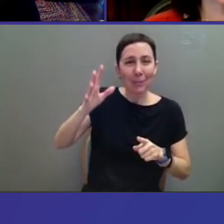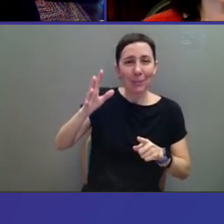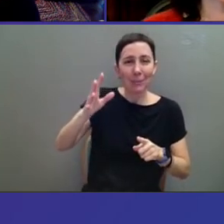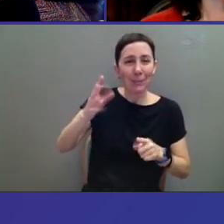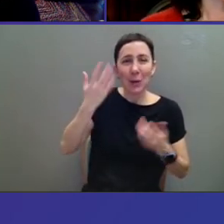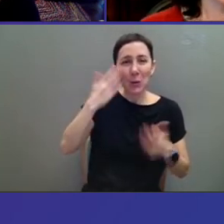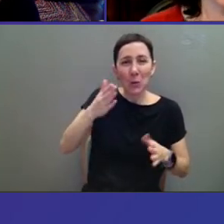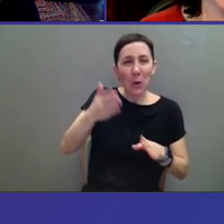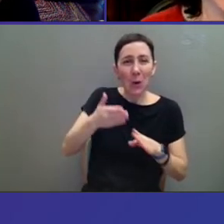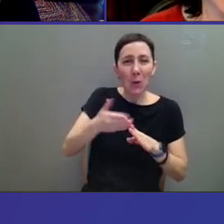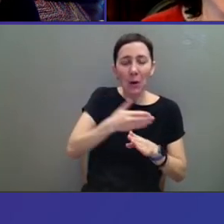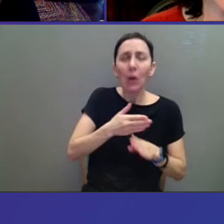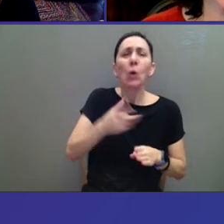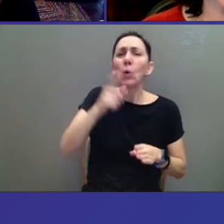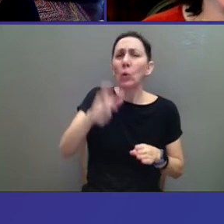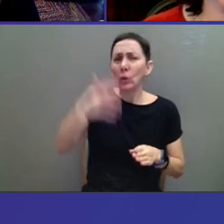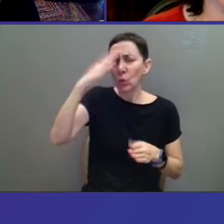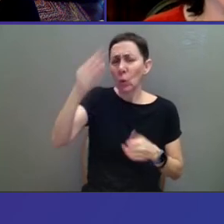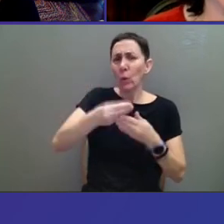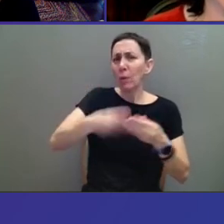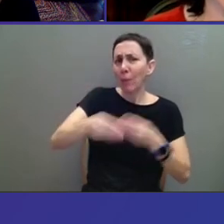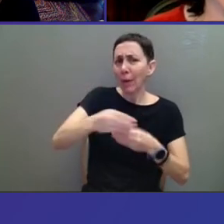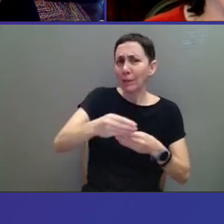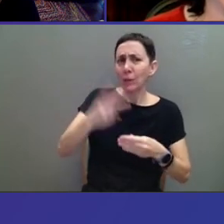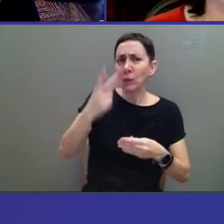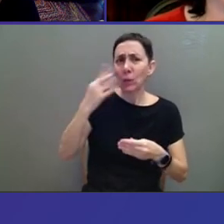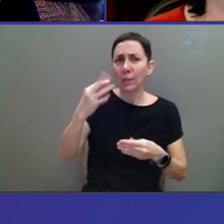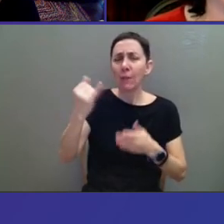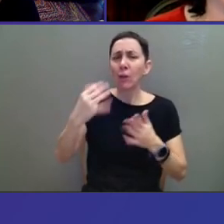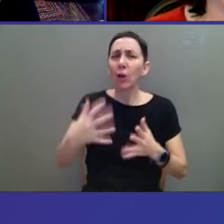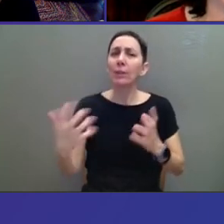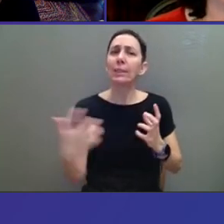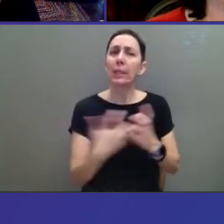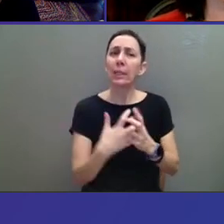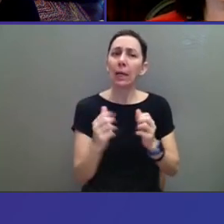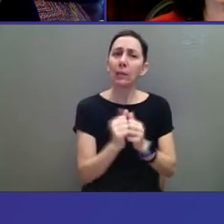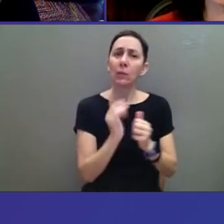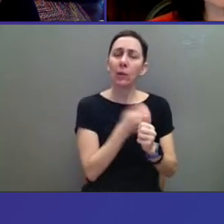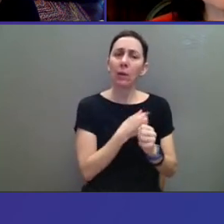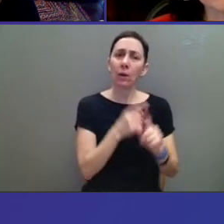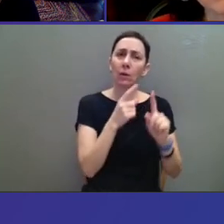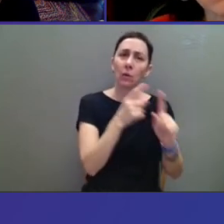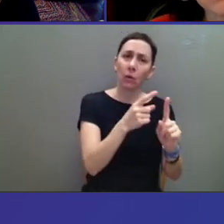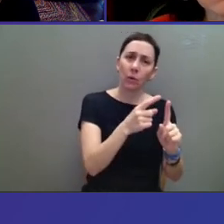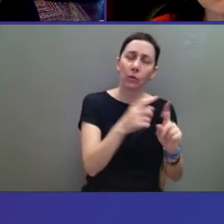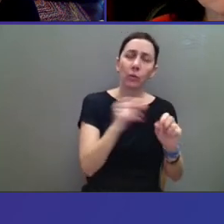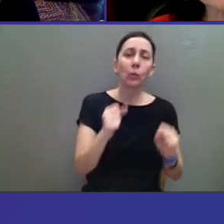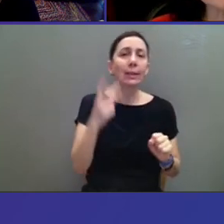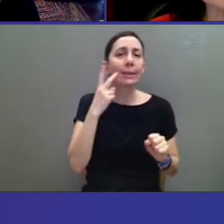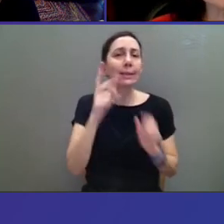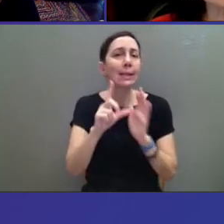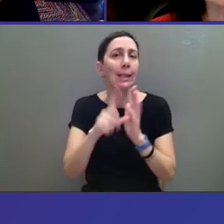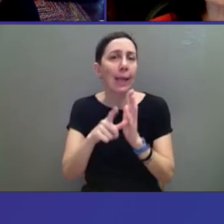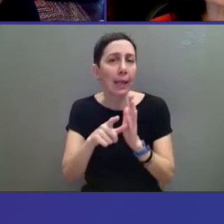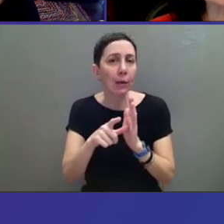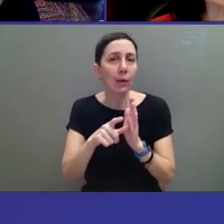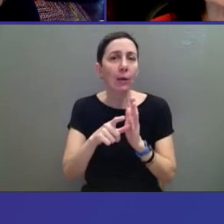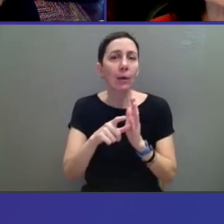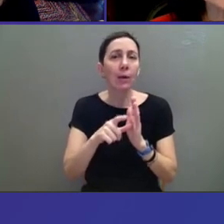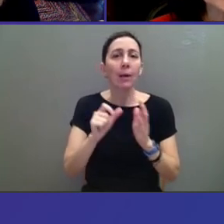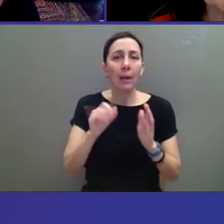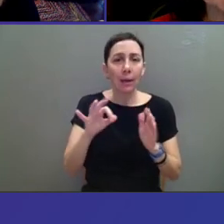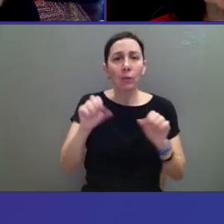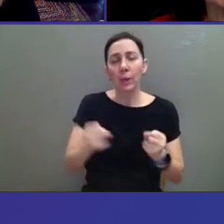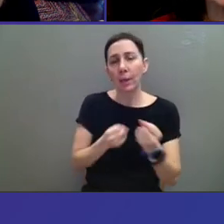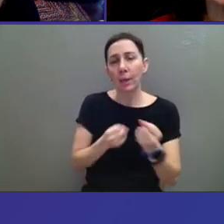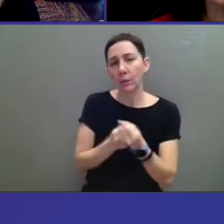that before we determine whether this artist aligns with the goals of the MAP Fund, and we can find that out later if and when they are we are able to support